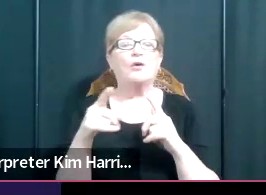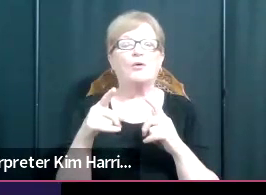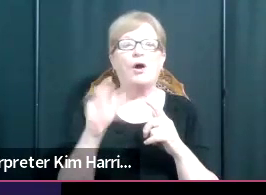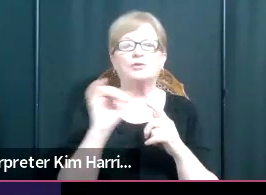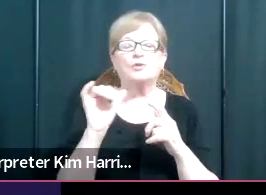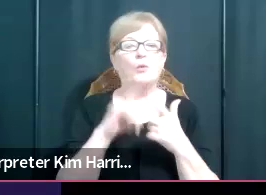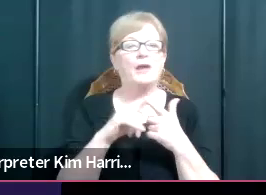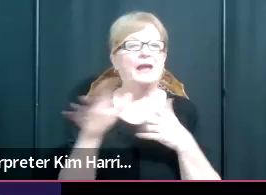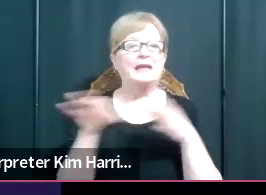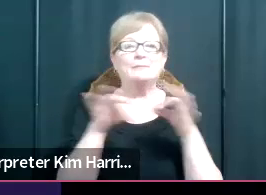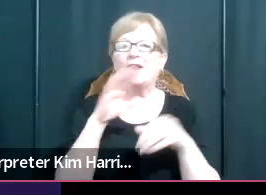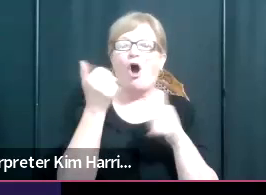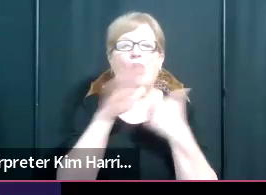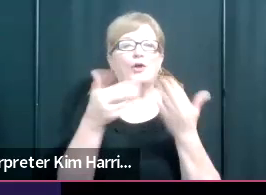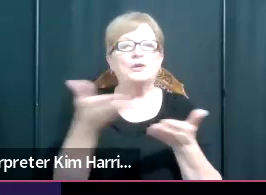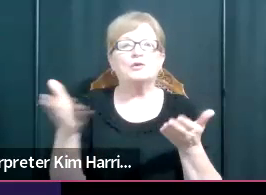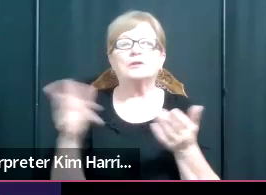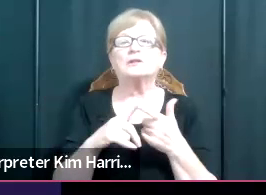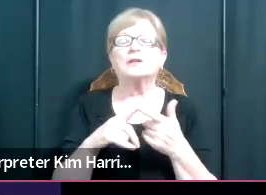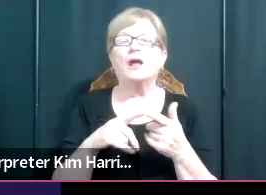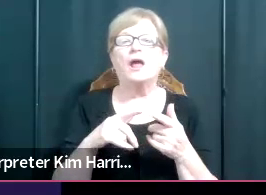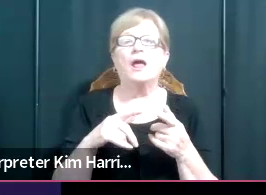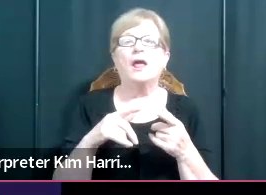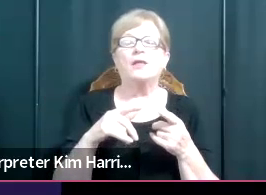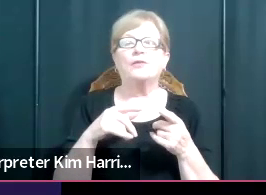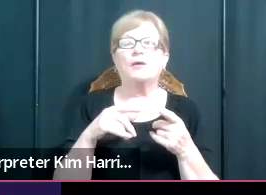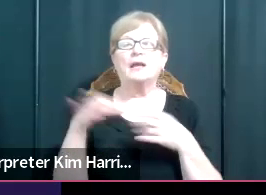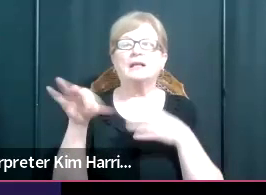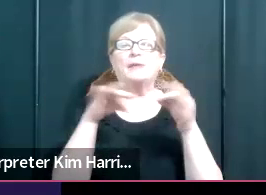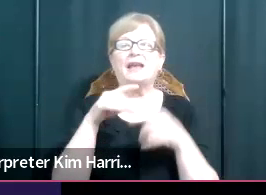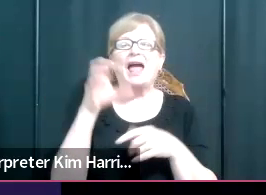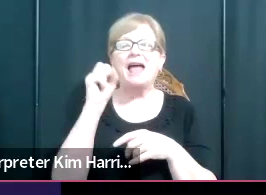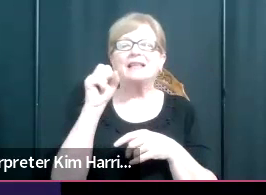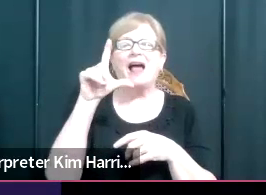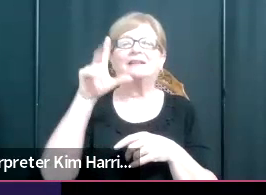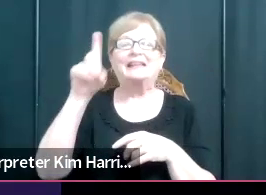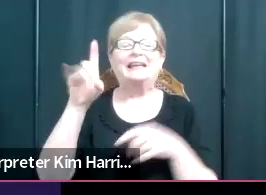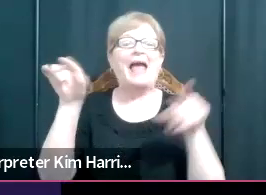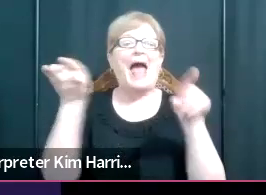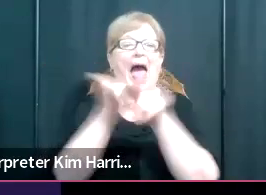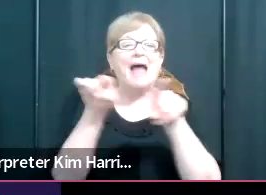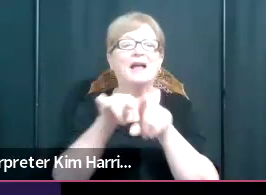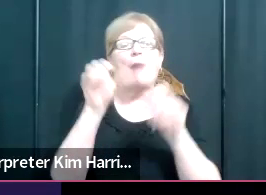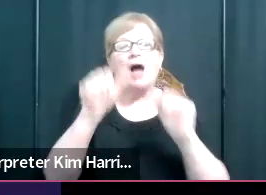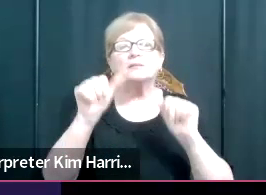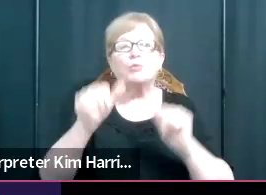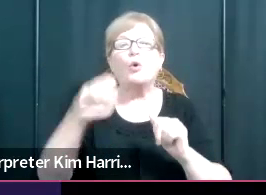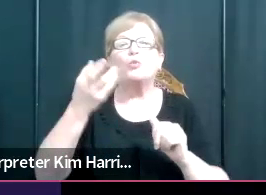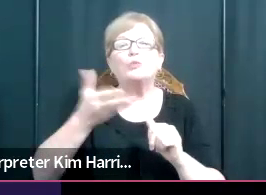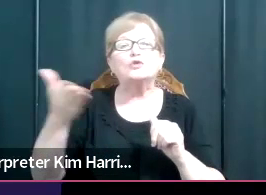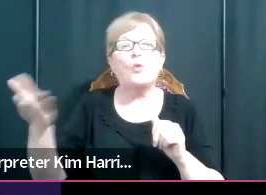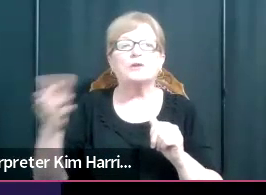well. Kelly was just wondering if we could mention SLD as a resource, a possible resource for